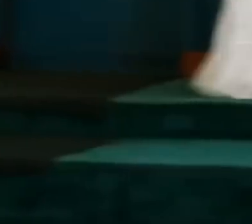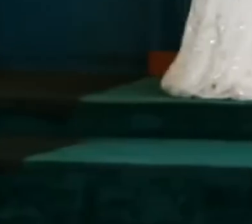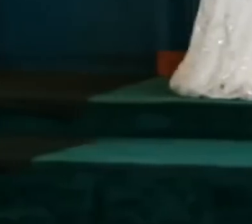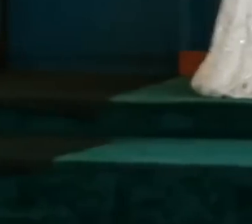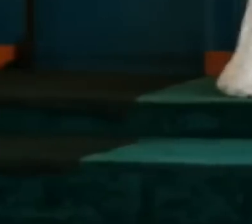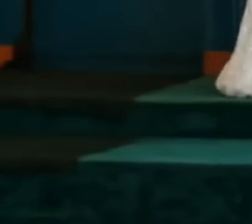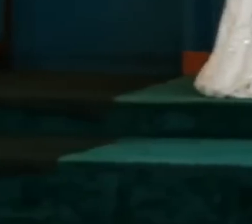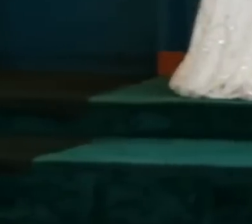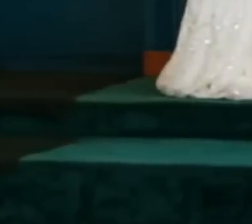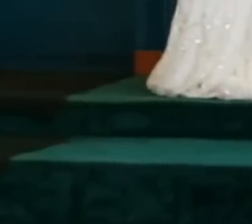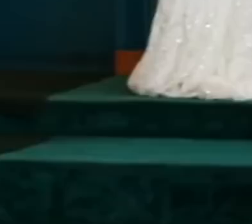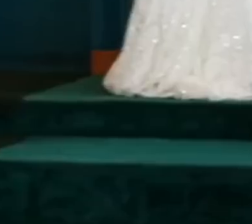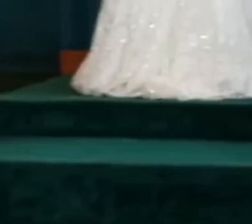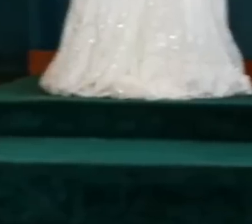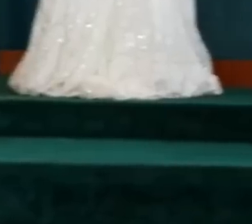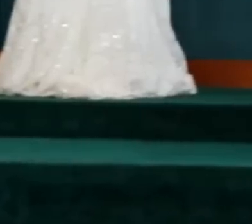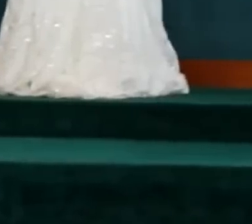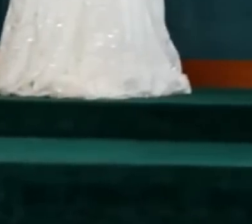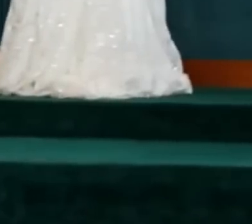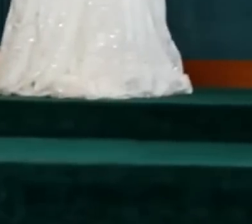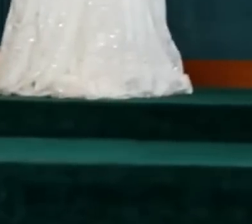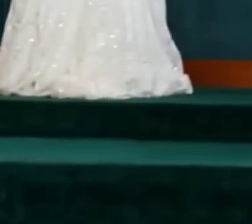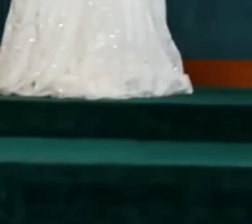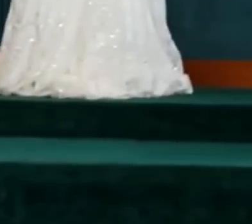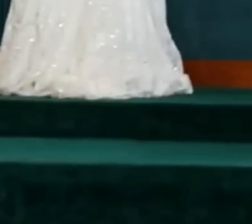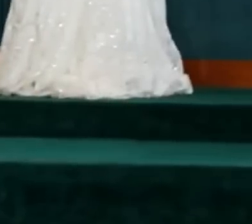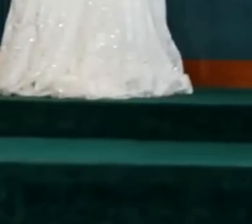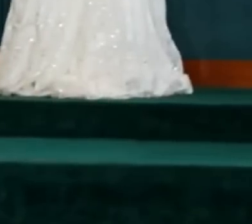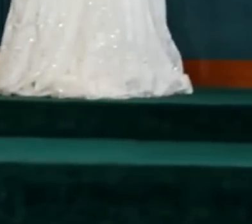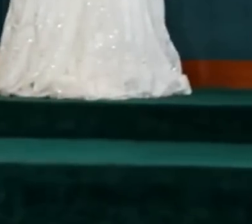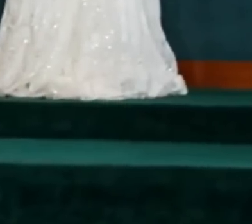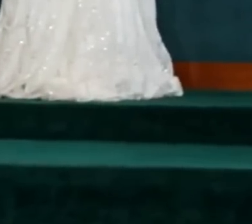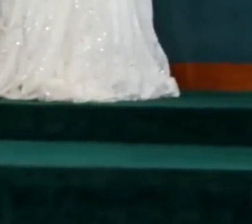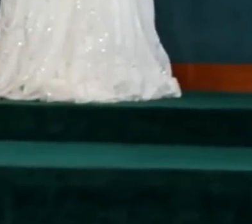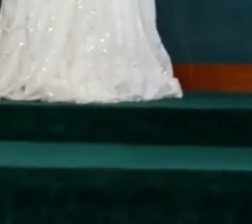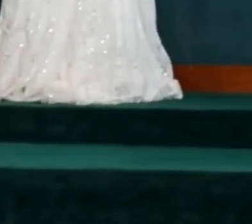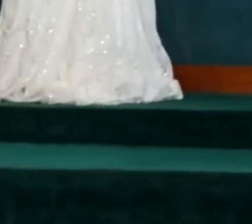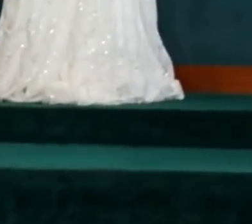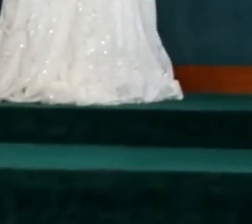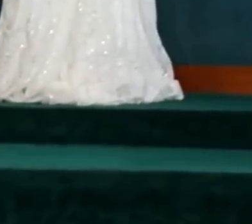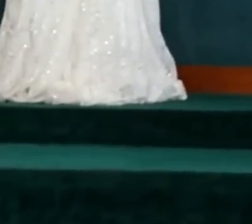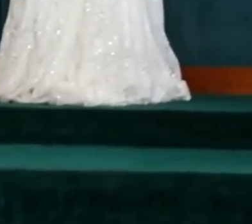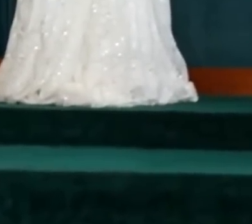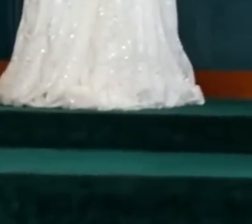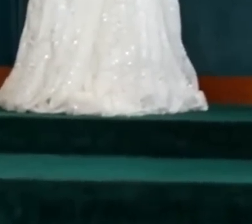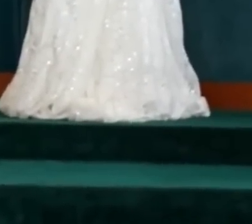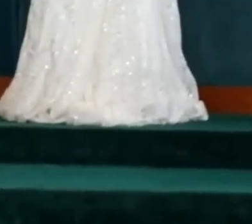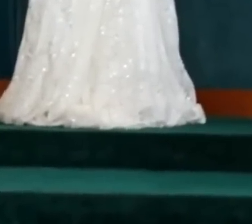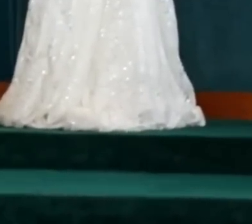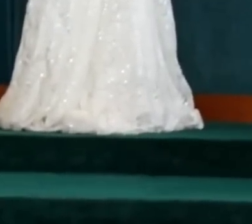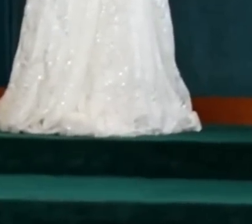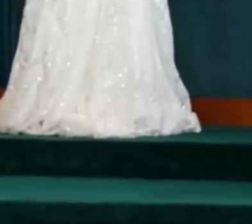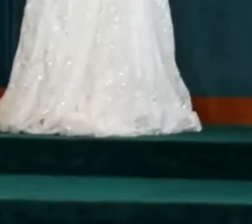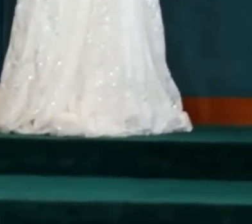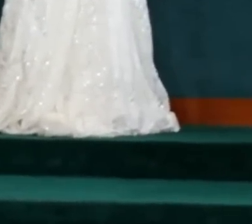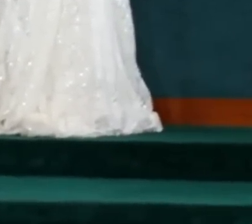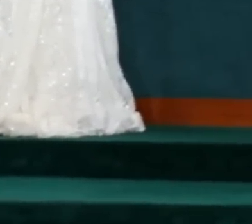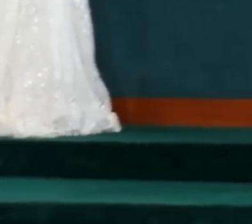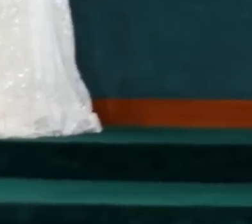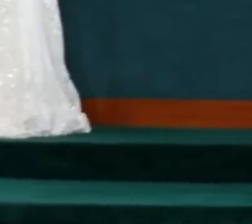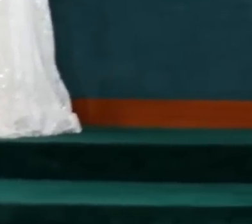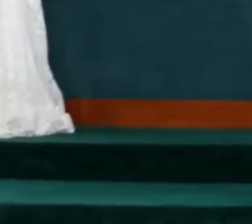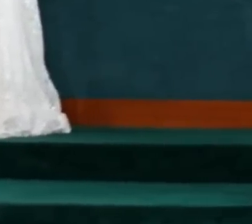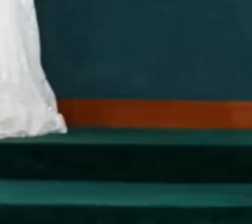peep. How many of you want to peep in the scroll? Is only me alone? How many of you want to see what's in the scroll? Raise your hand. Okay, good. On the